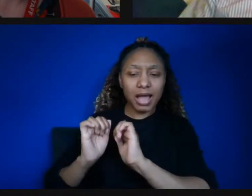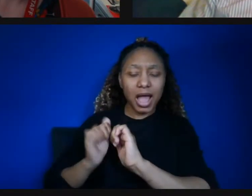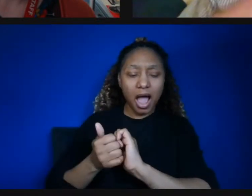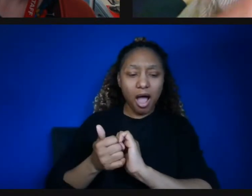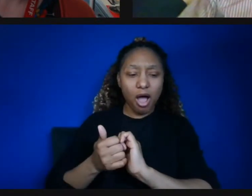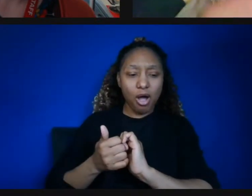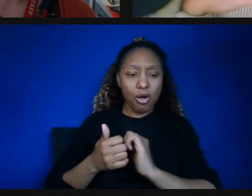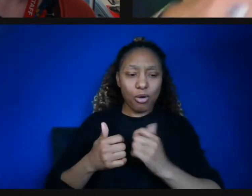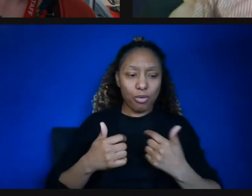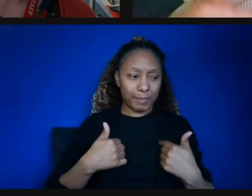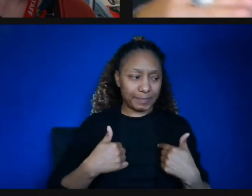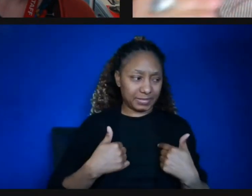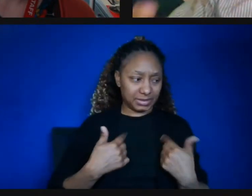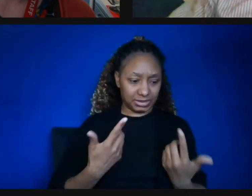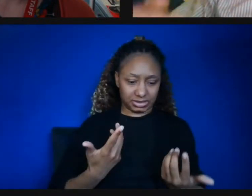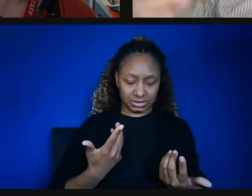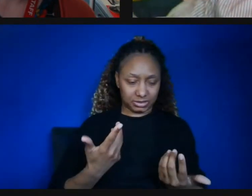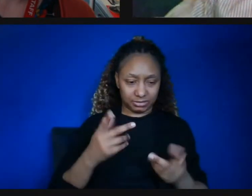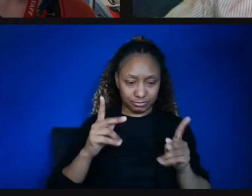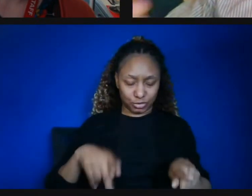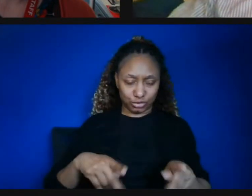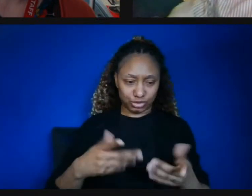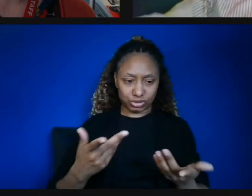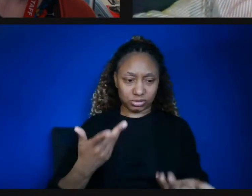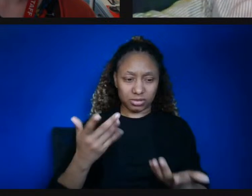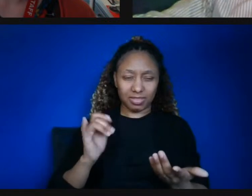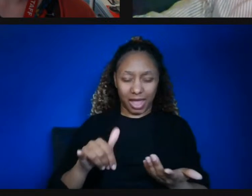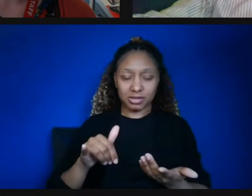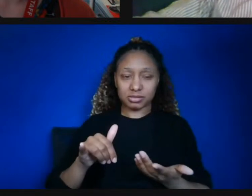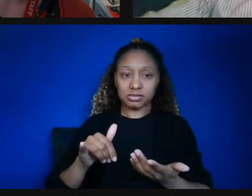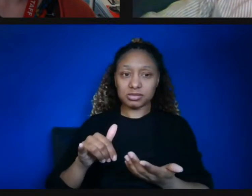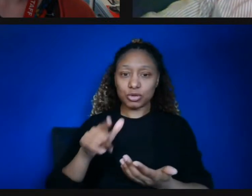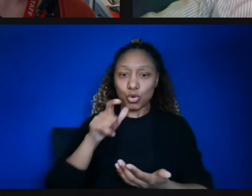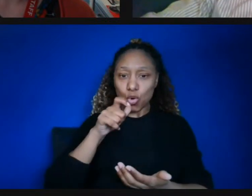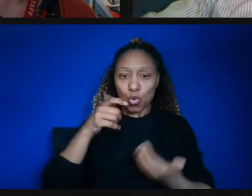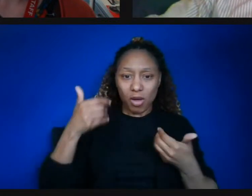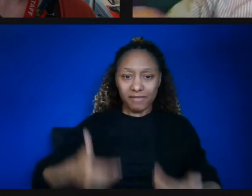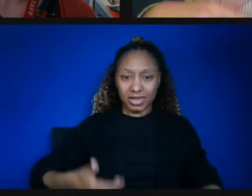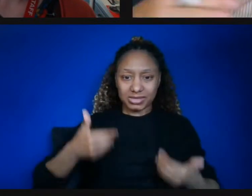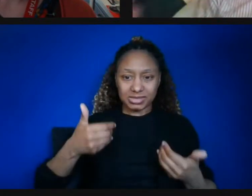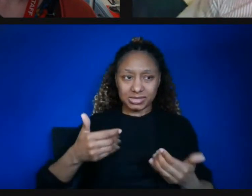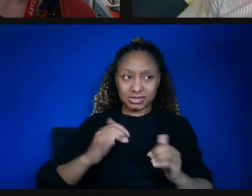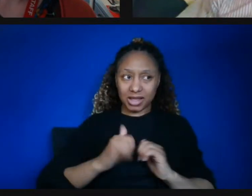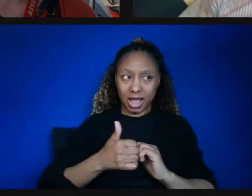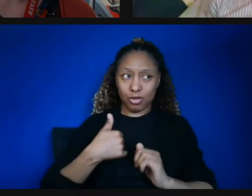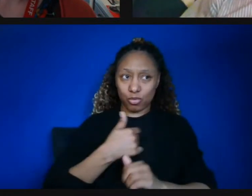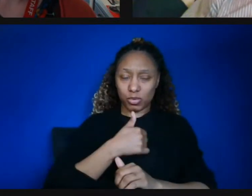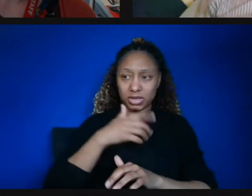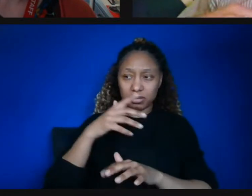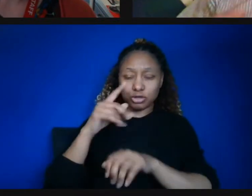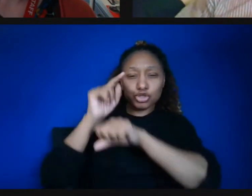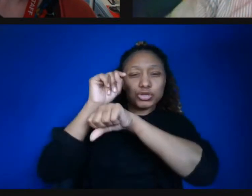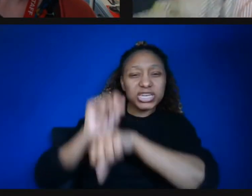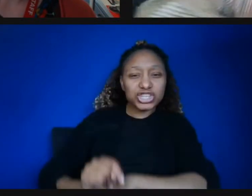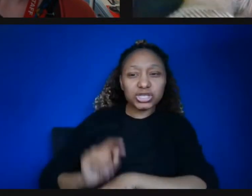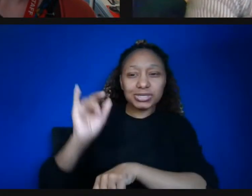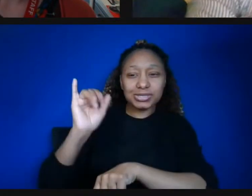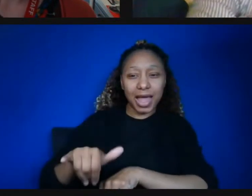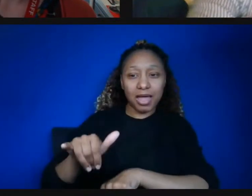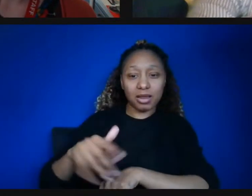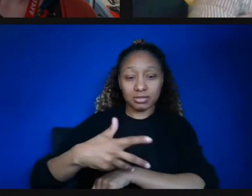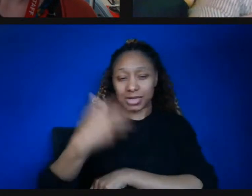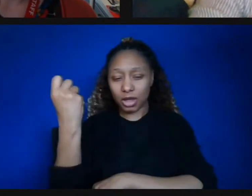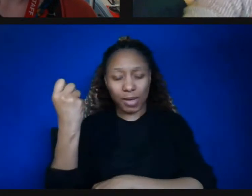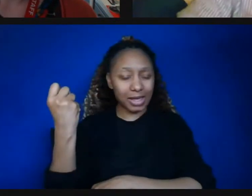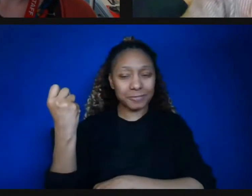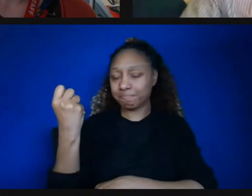as a people, because that is a huge defining thing. This is what we do as Mayaisuwàk people. Like, we trap the muskrats feed us,